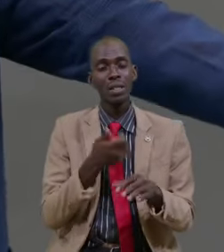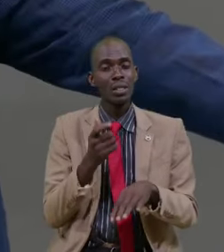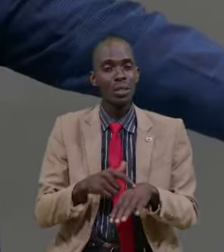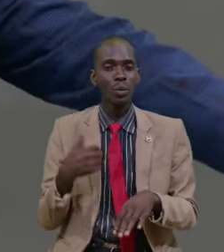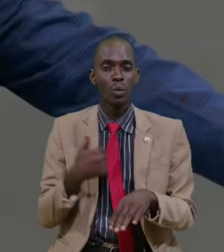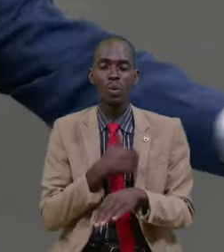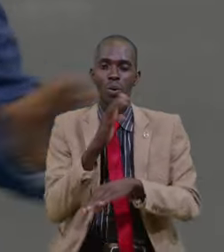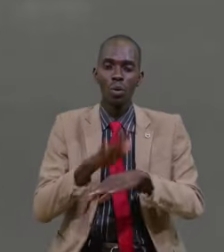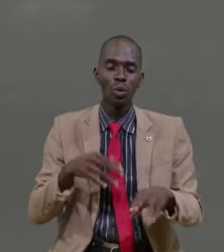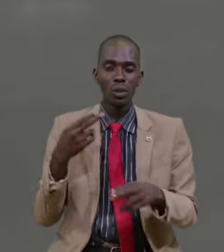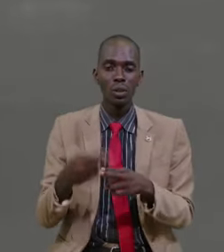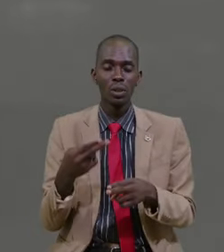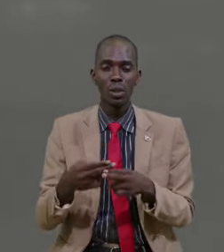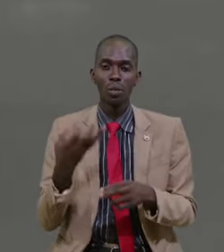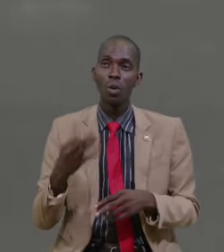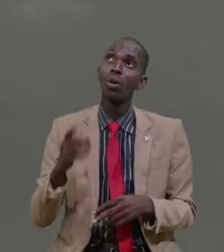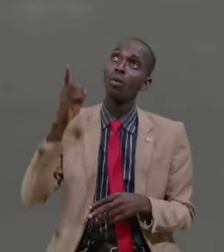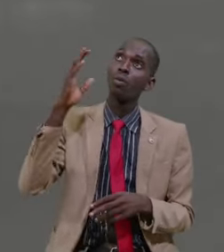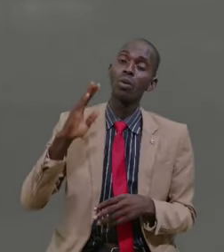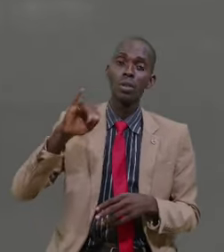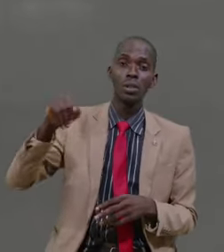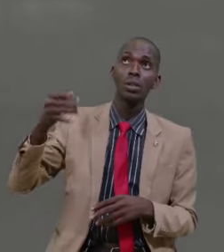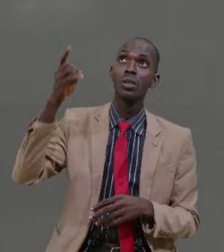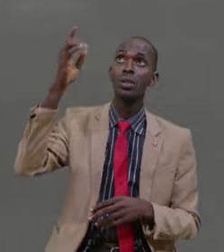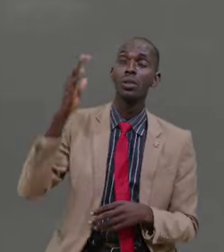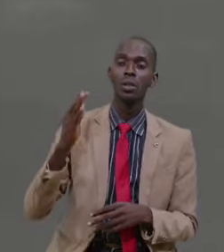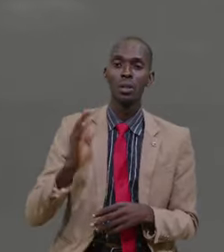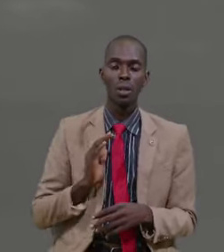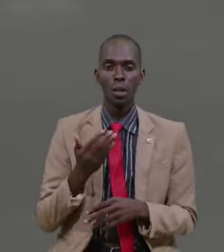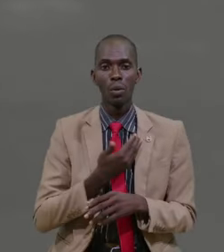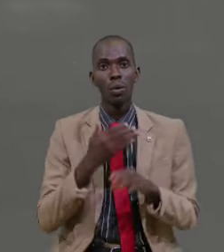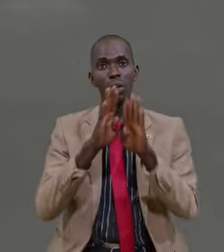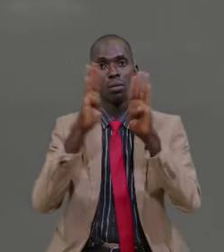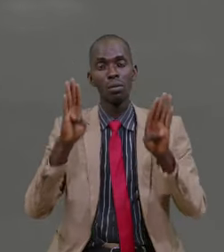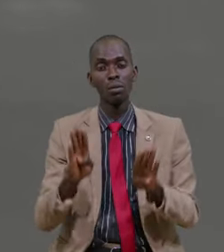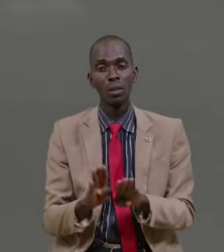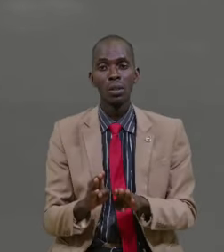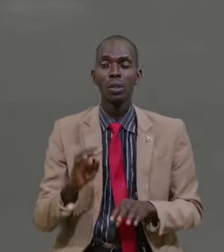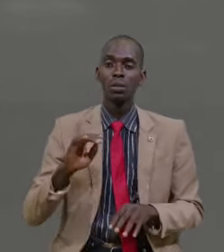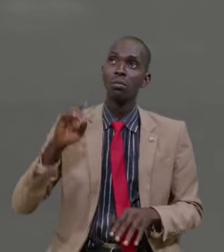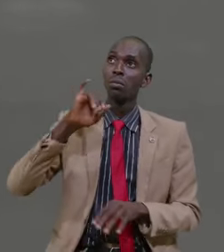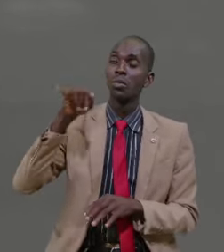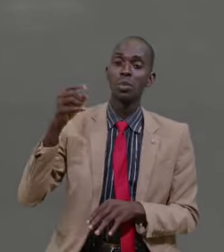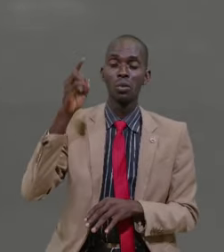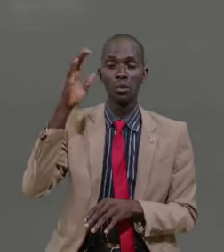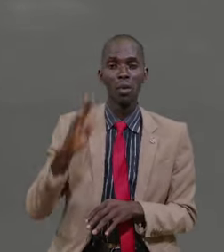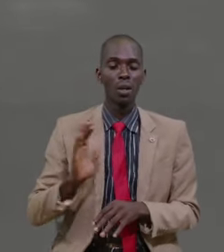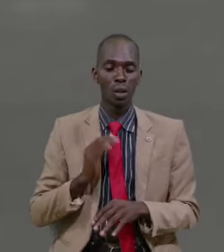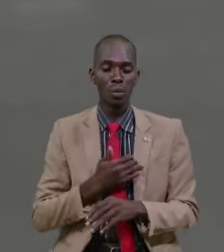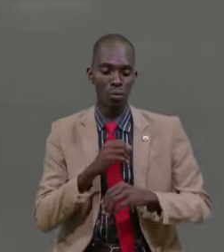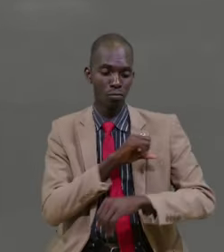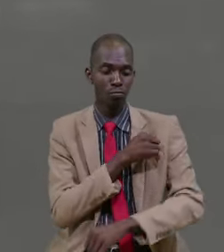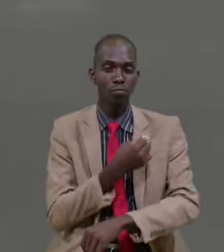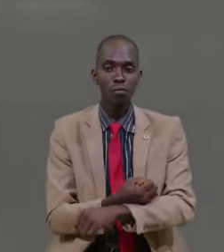of God Jehovah, Jehovah our banner, Jehovah our strength, the Jehovah Shammah, who